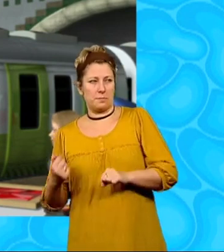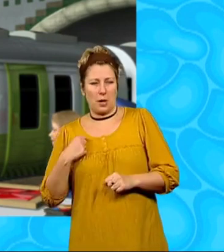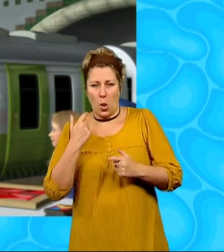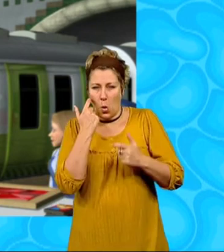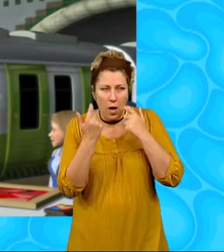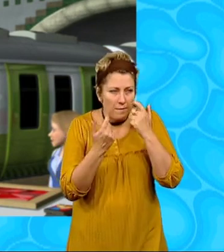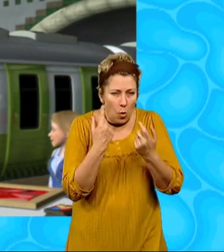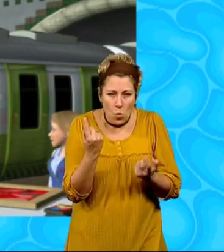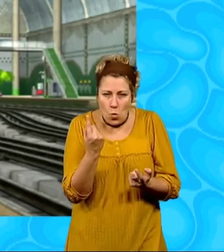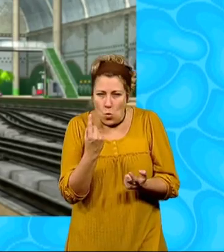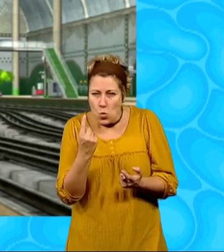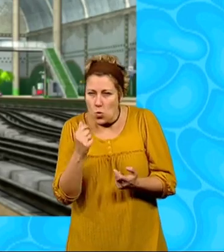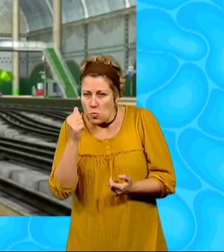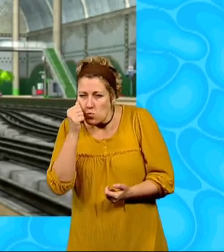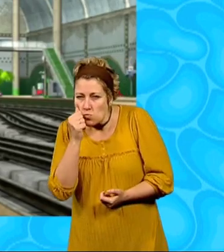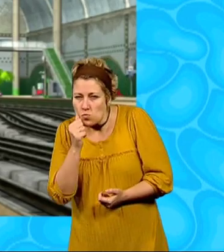characters.